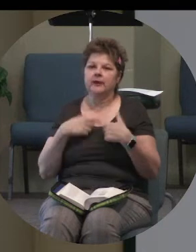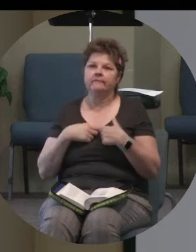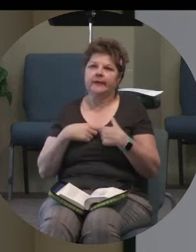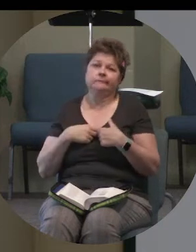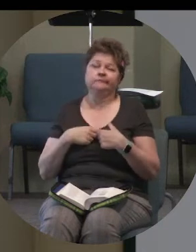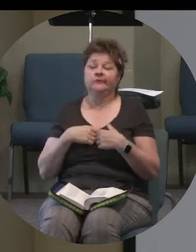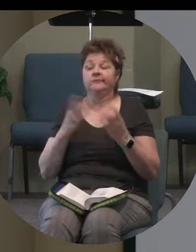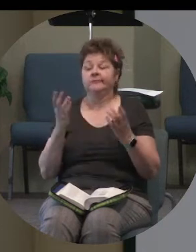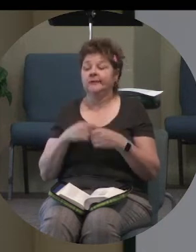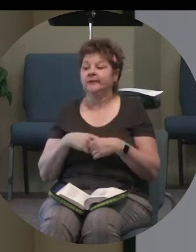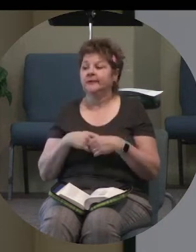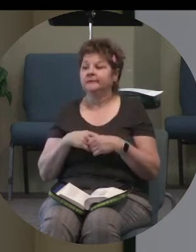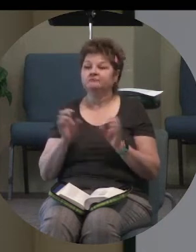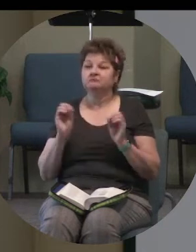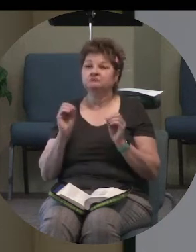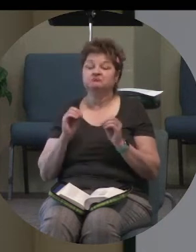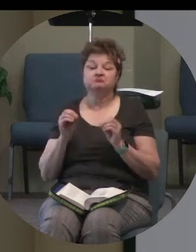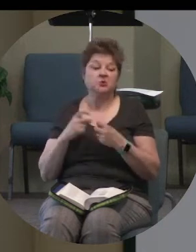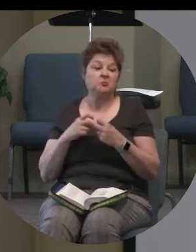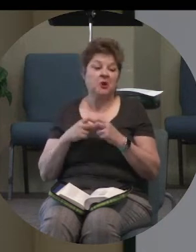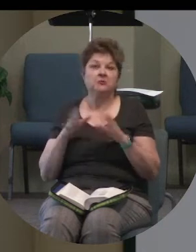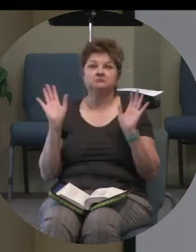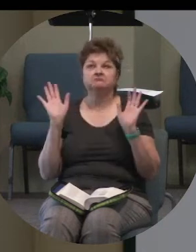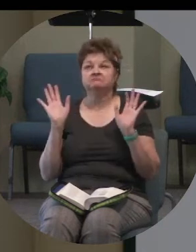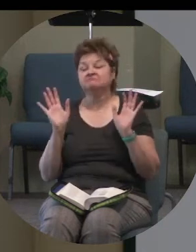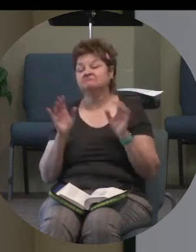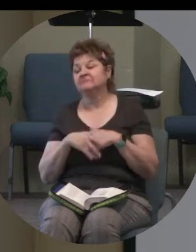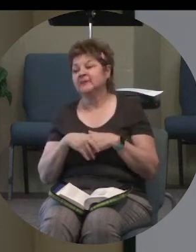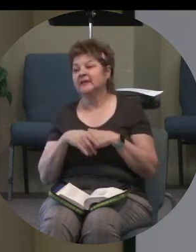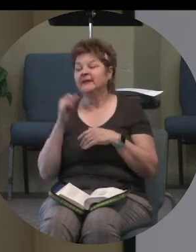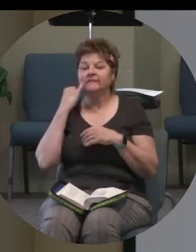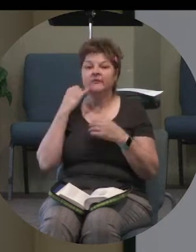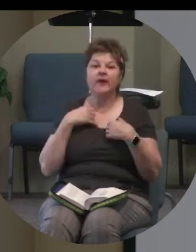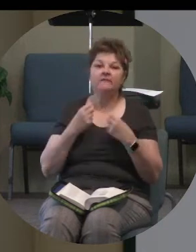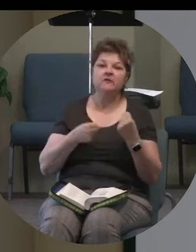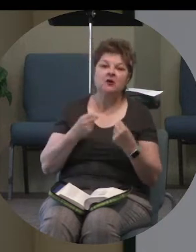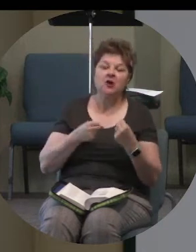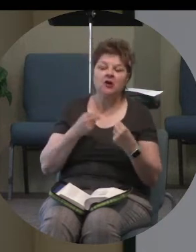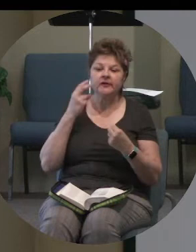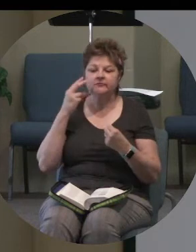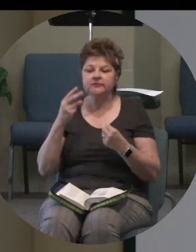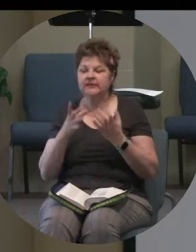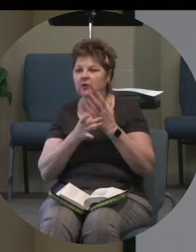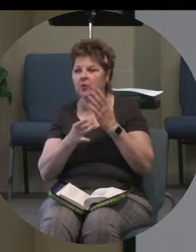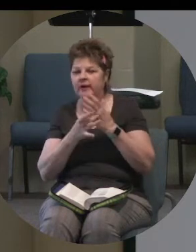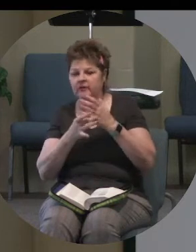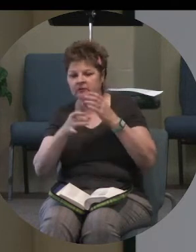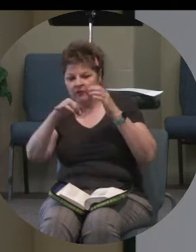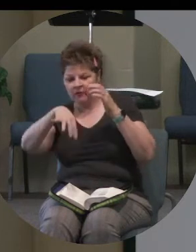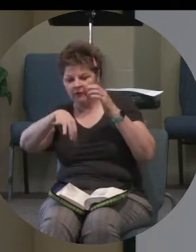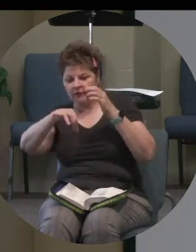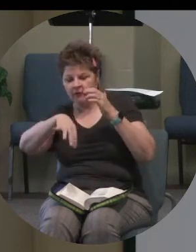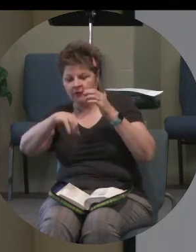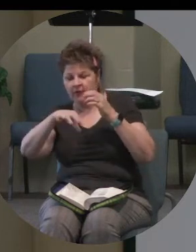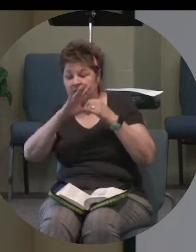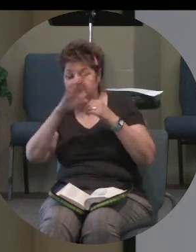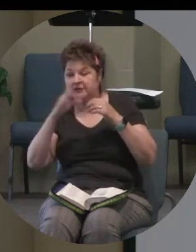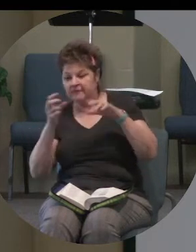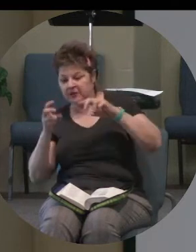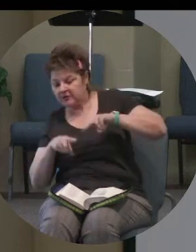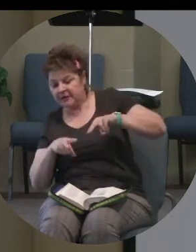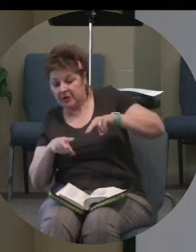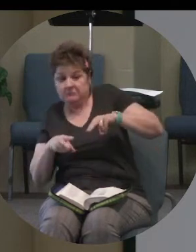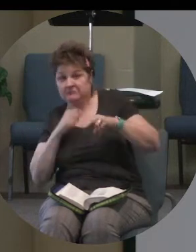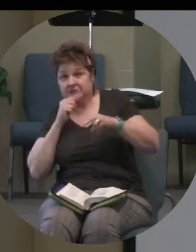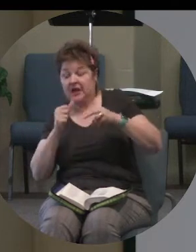problem. Oh, there's no problem, right? If you have a car and you see oil leaking out the underneath and you just never look under the car, then the oil's not